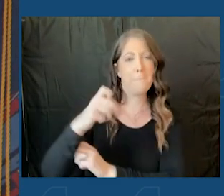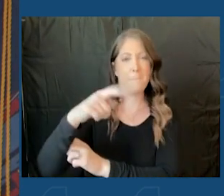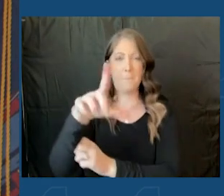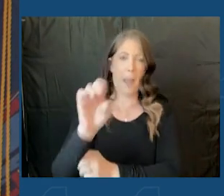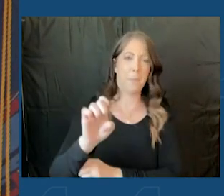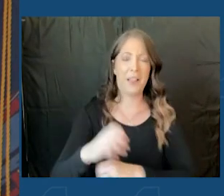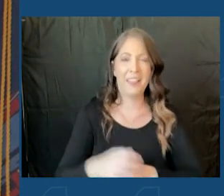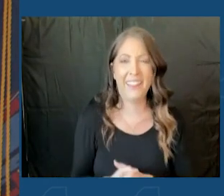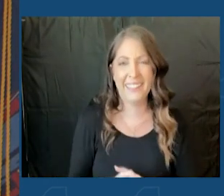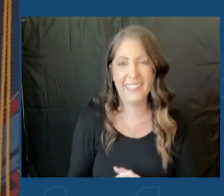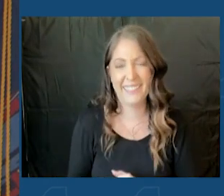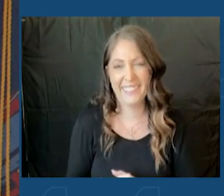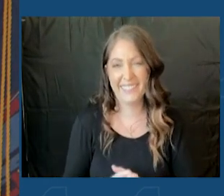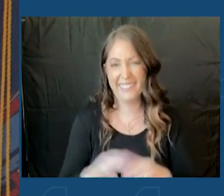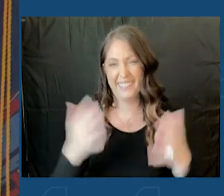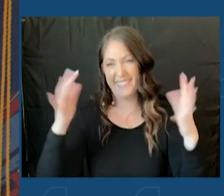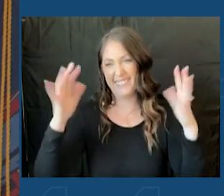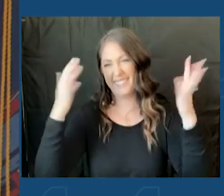industry.